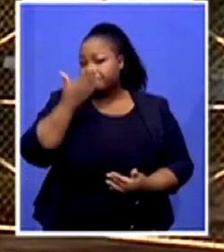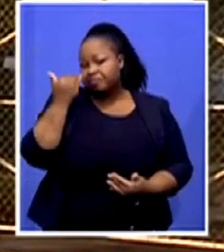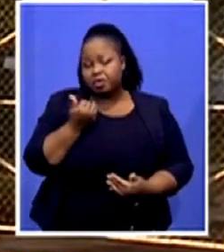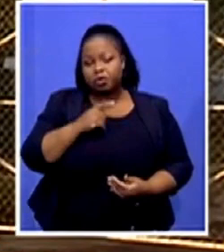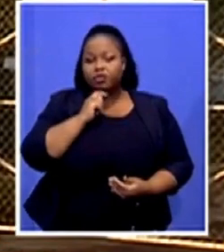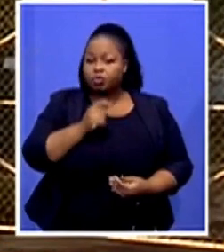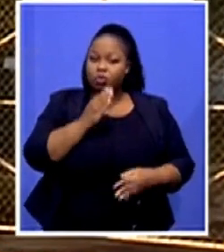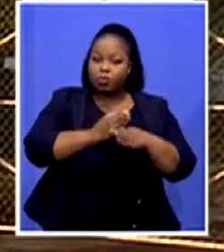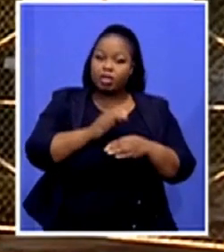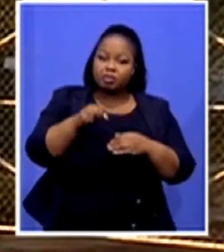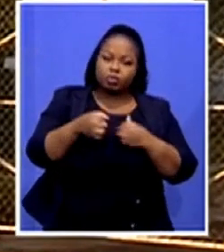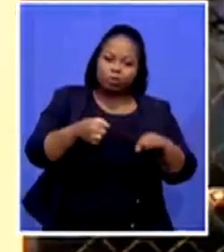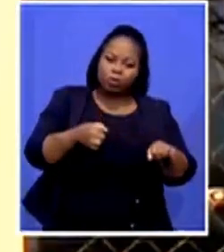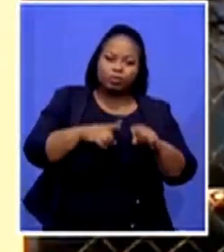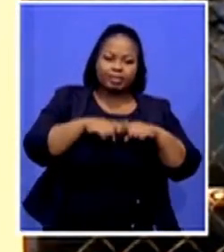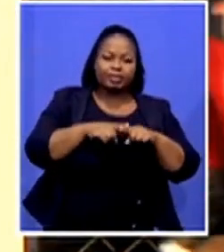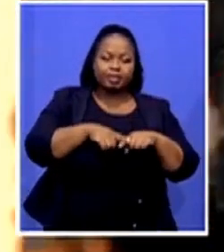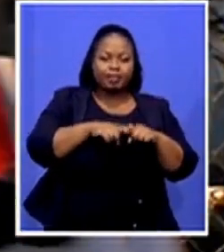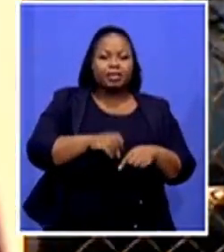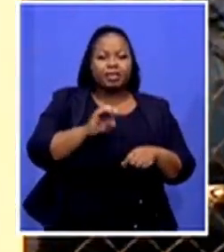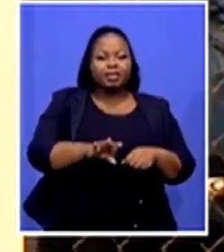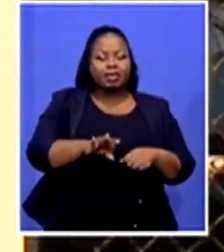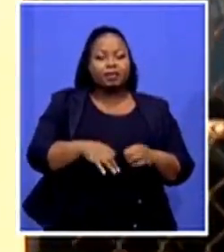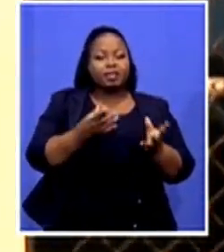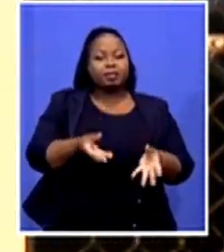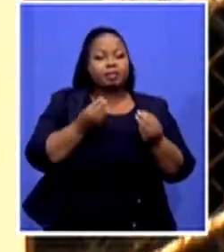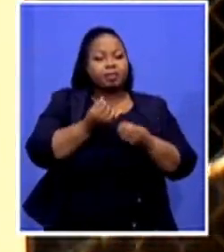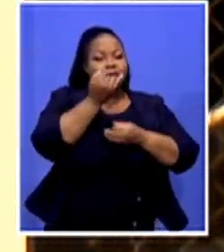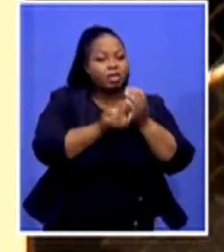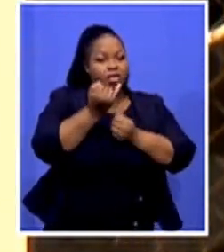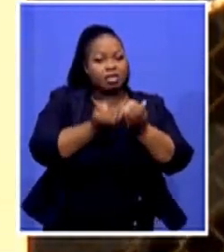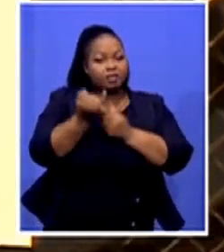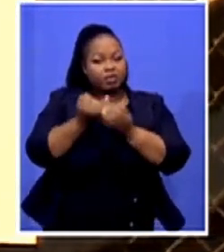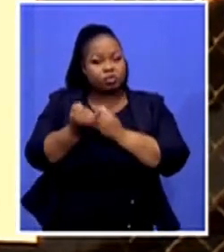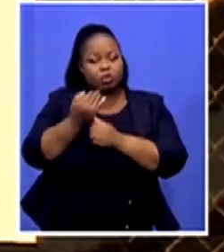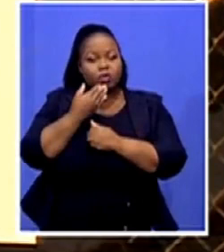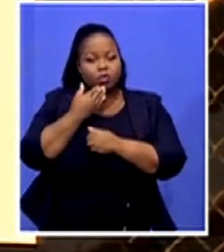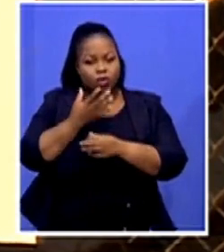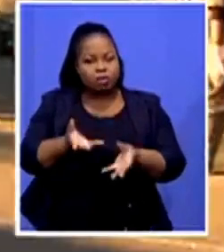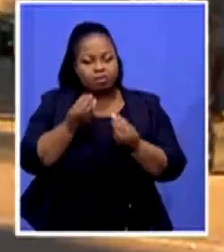how quickly they accrue individuals who would have gotten infected